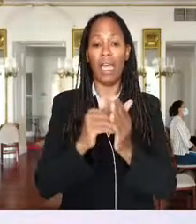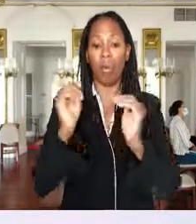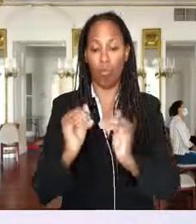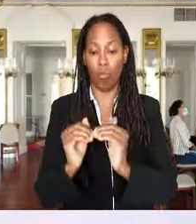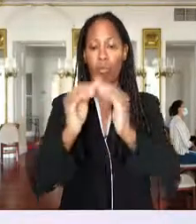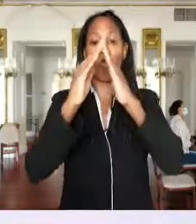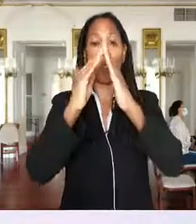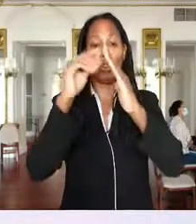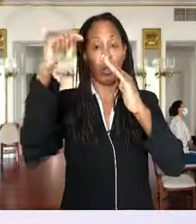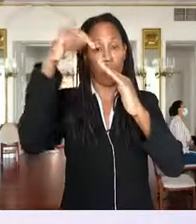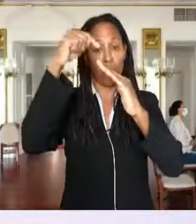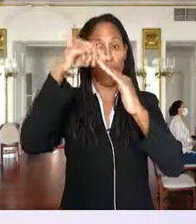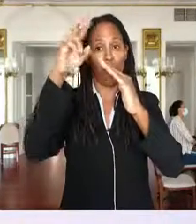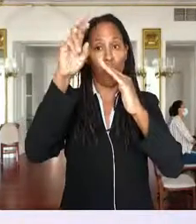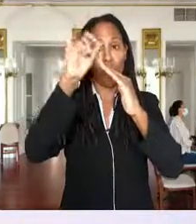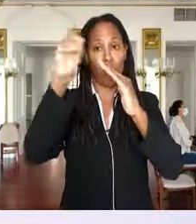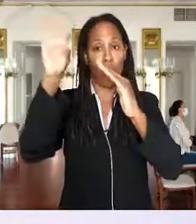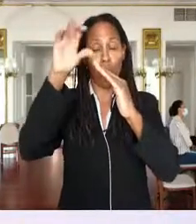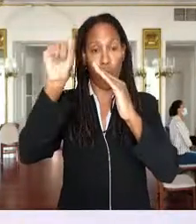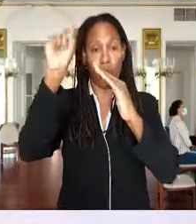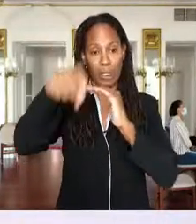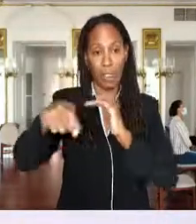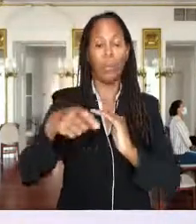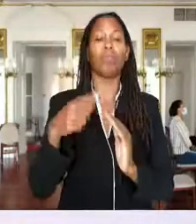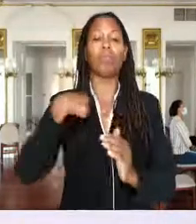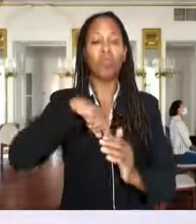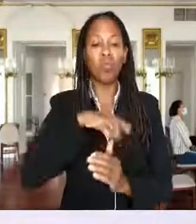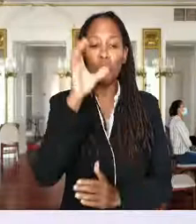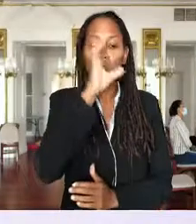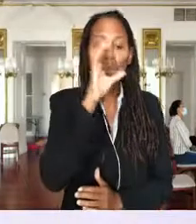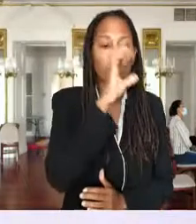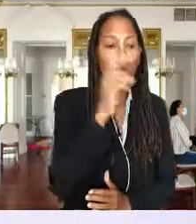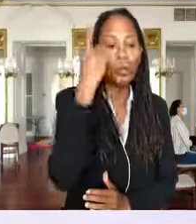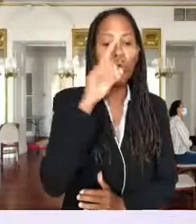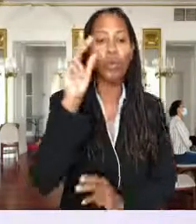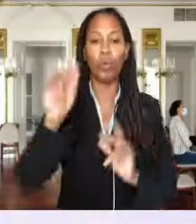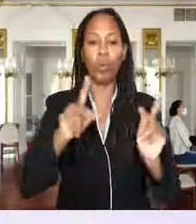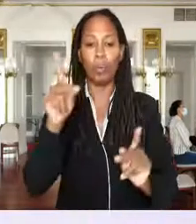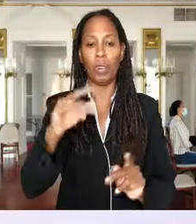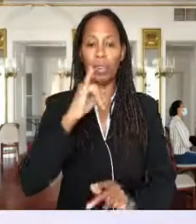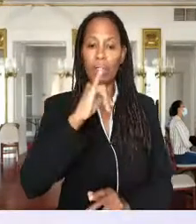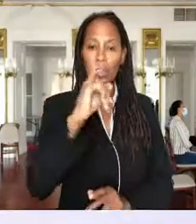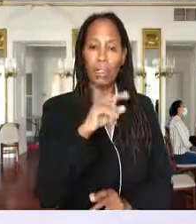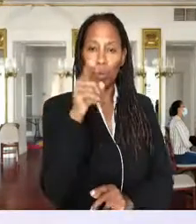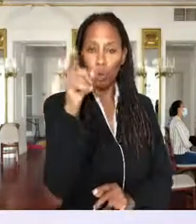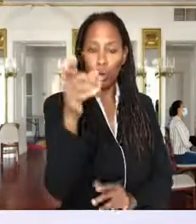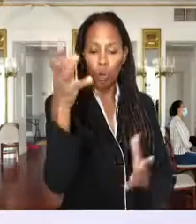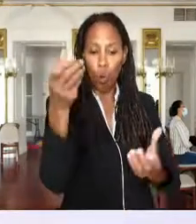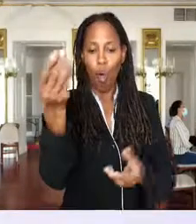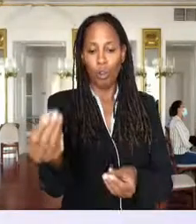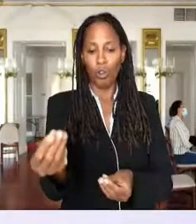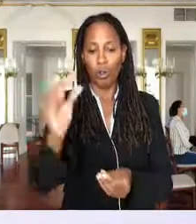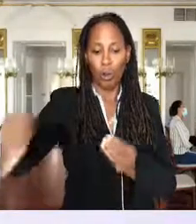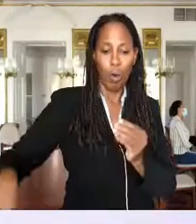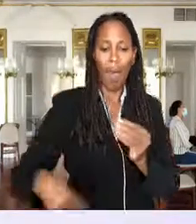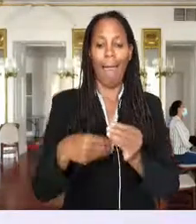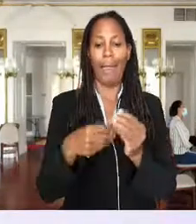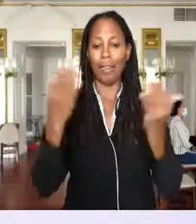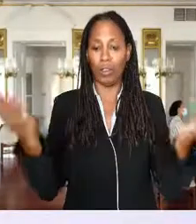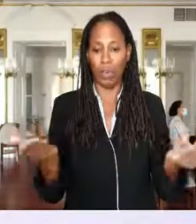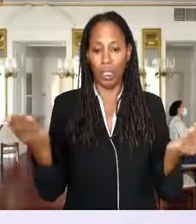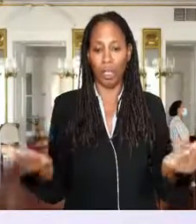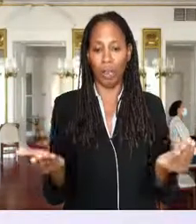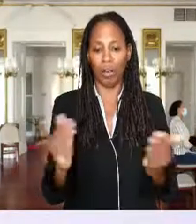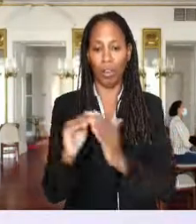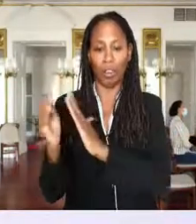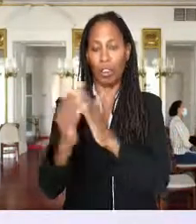new roadways into our infrastructure. We're looking for those people, people like you, that want to contribute to this territory. Thank you, and I'll